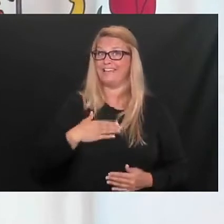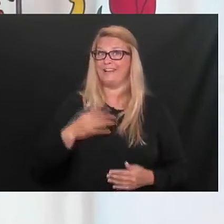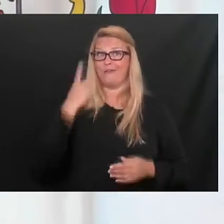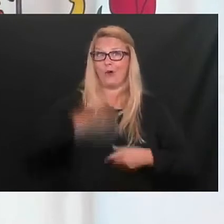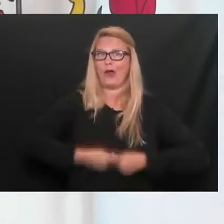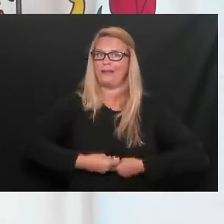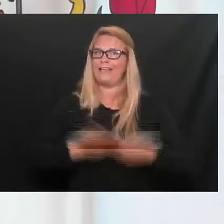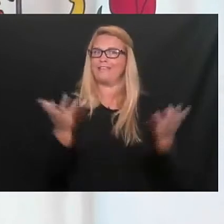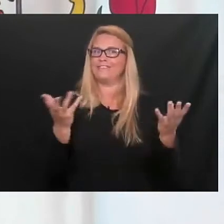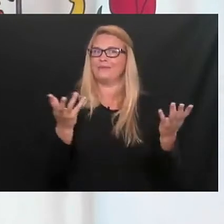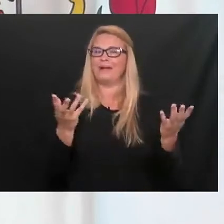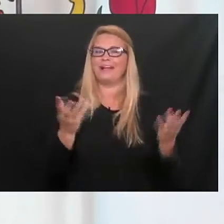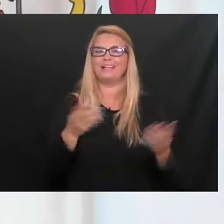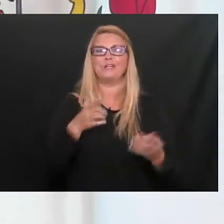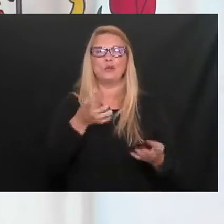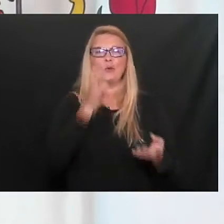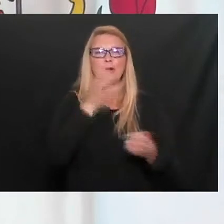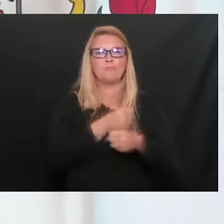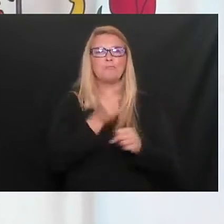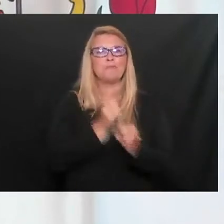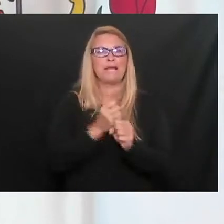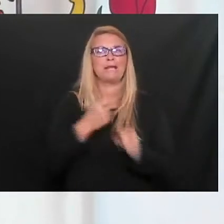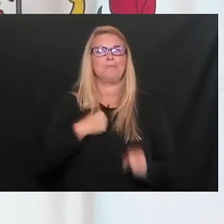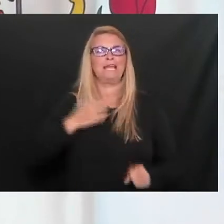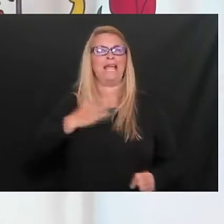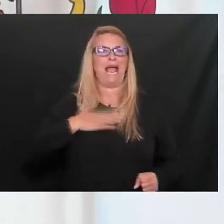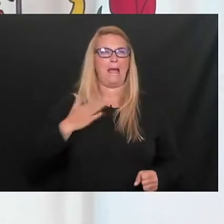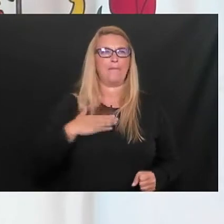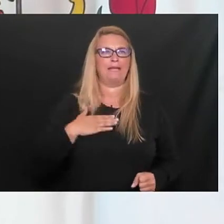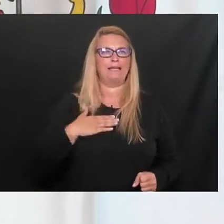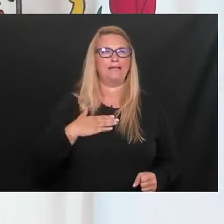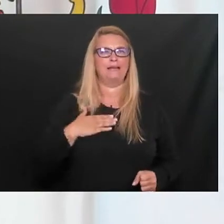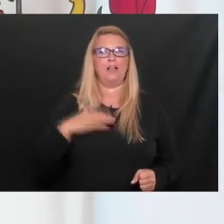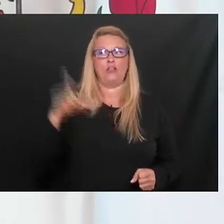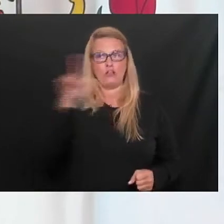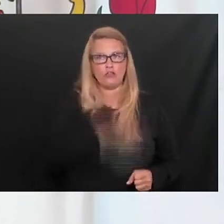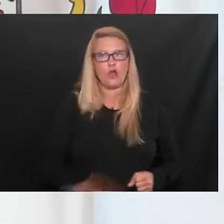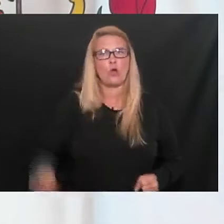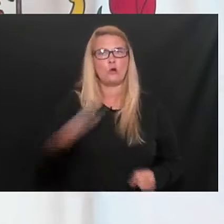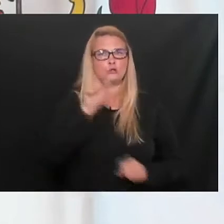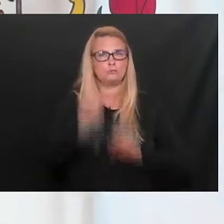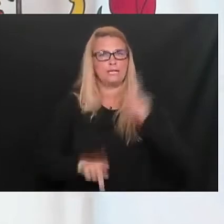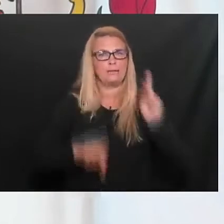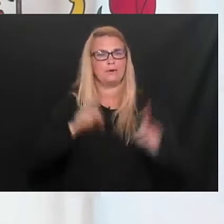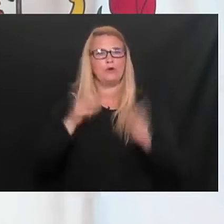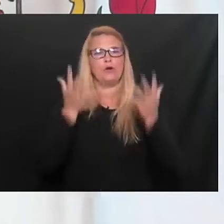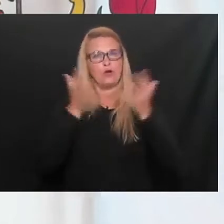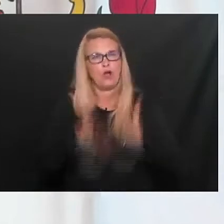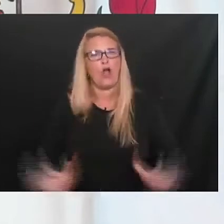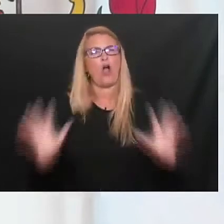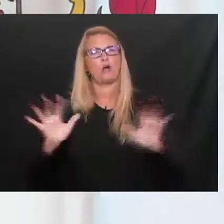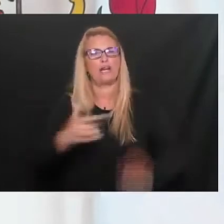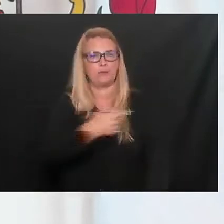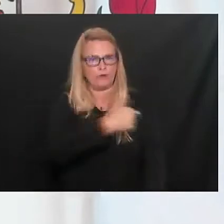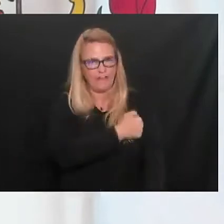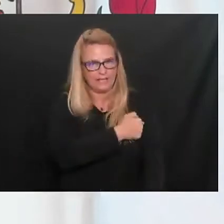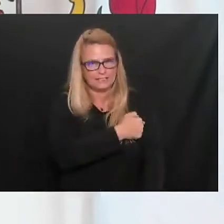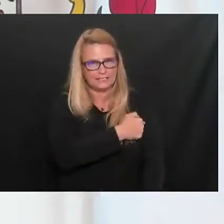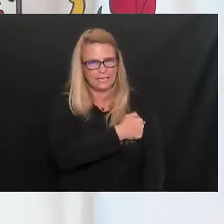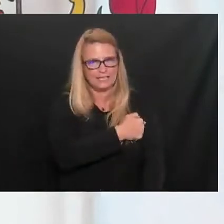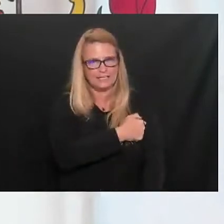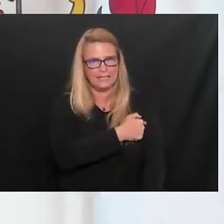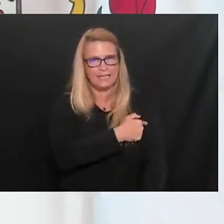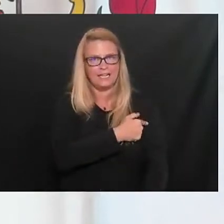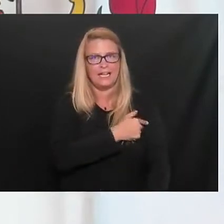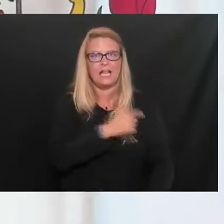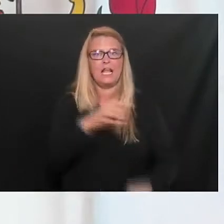you're going to make me really happy just knowing absolutely that those folks got vaccinated at some point in time, and we